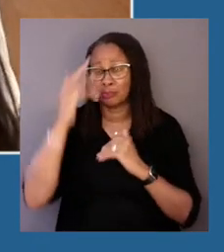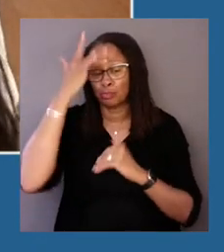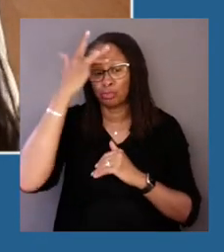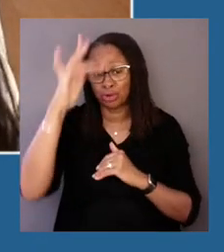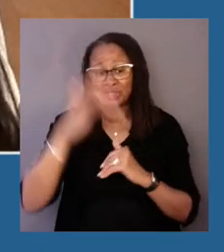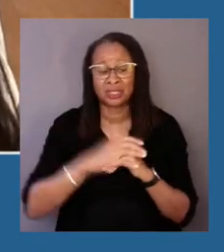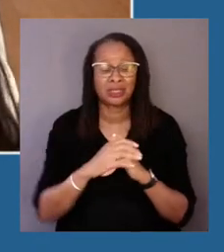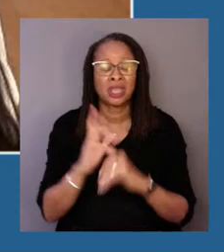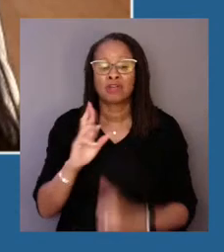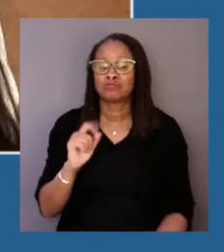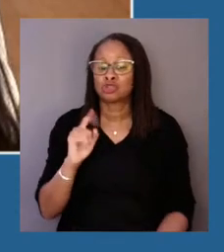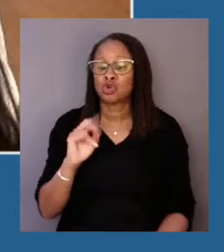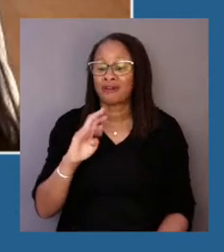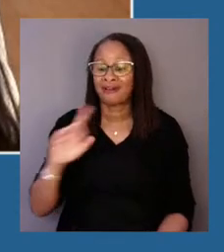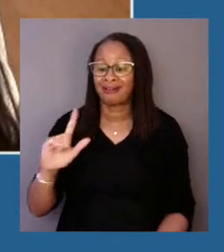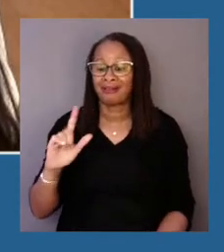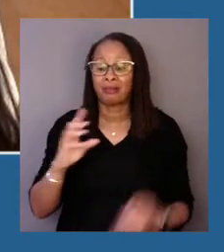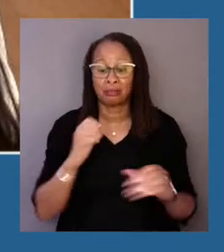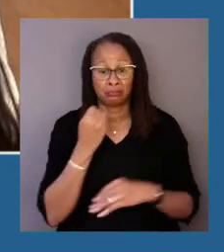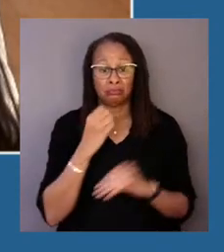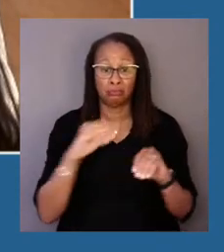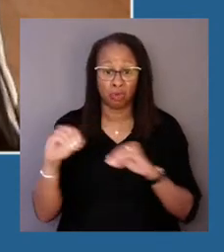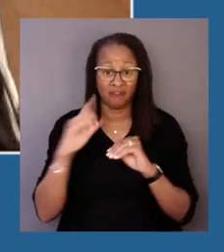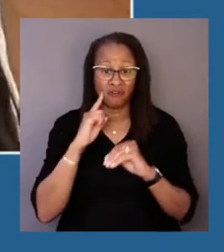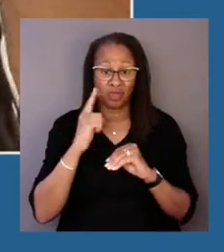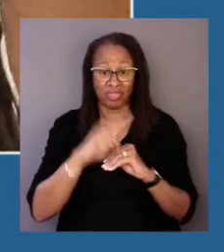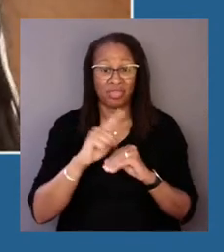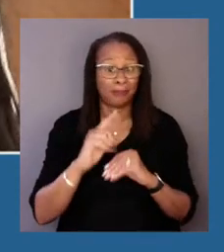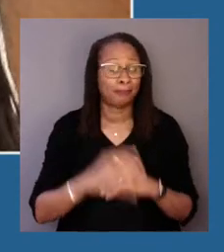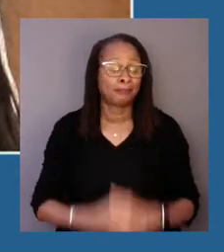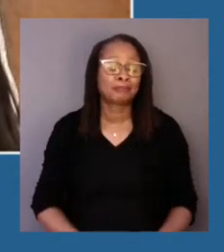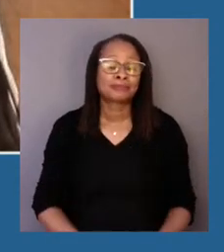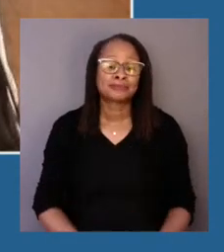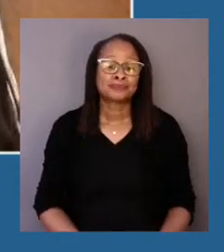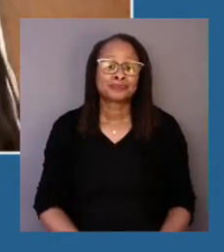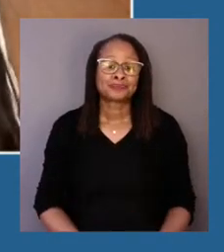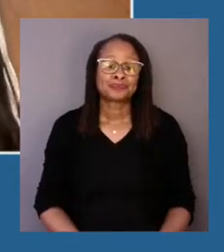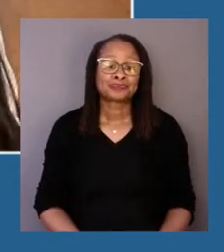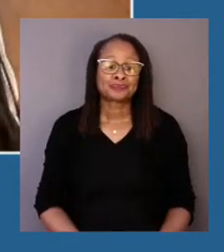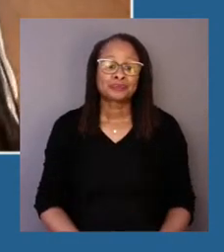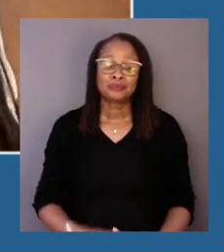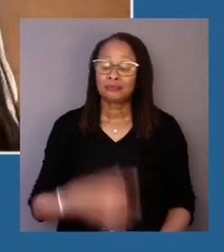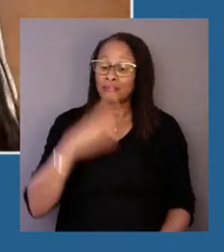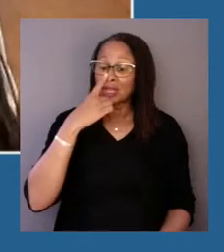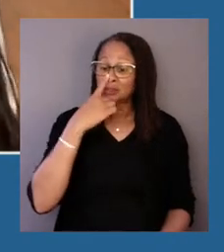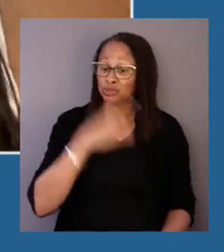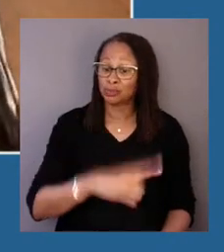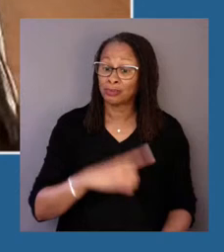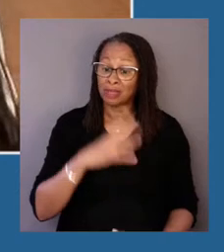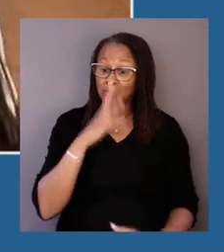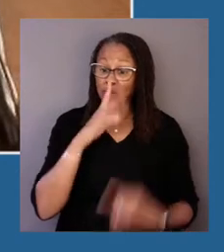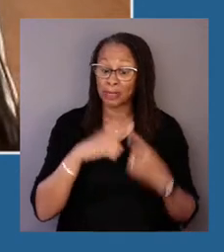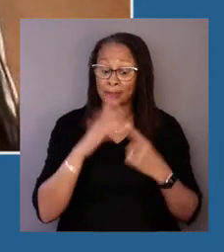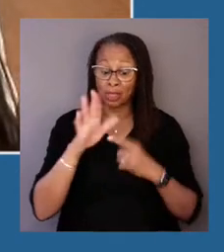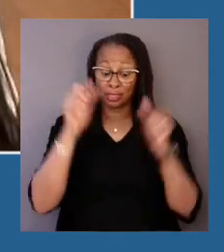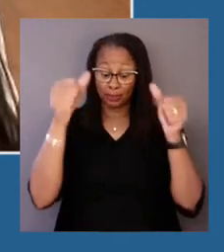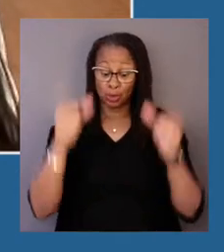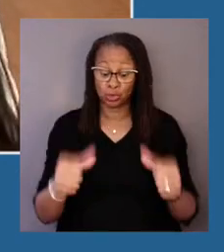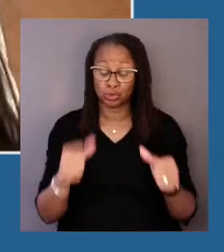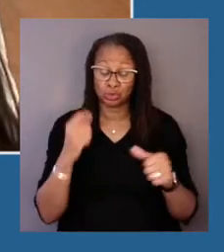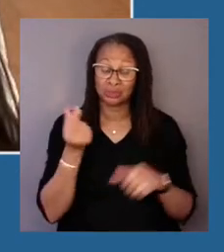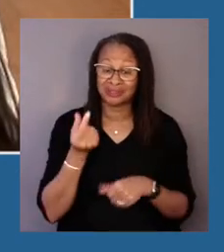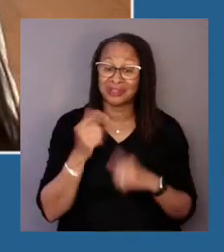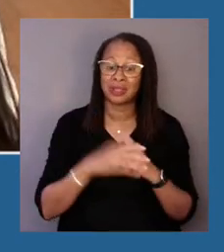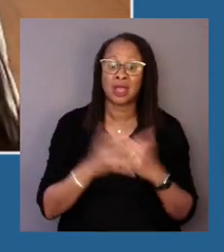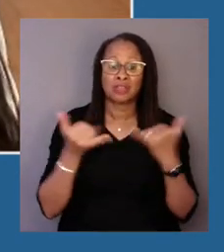part. So could you talk us through the posters a little? There are recurrent visual themes,